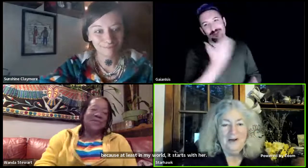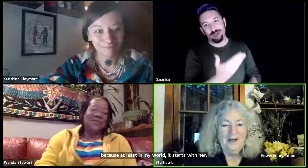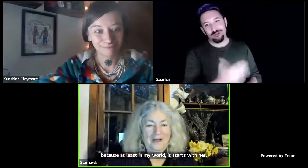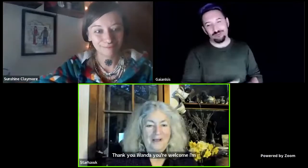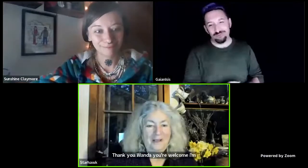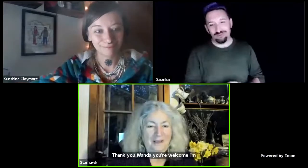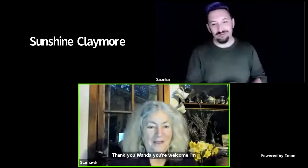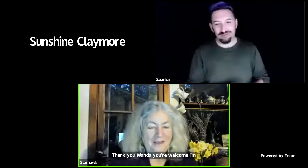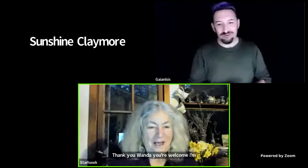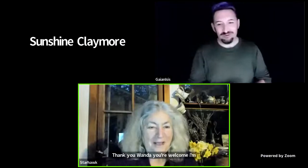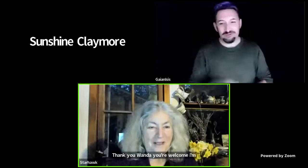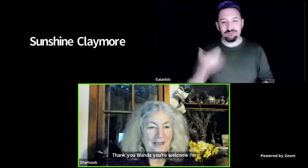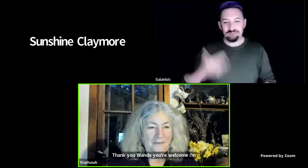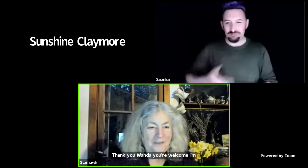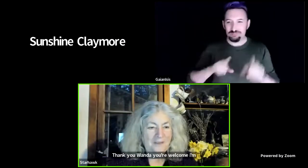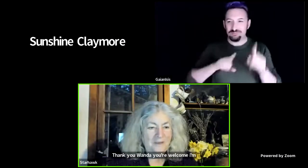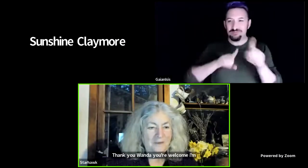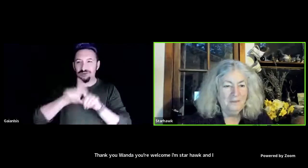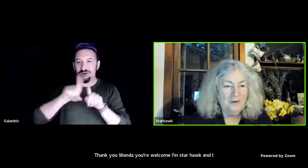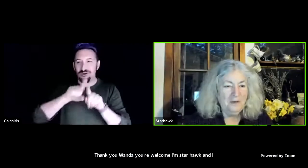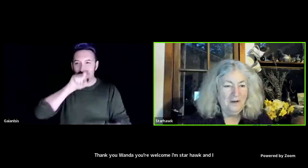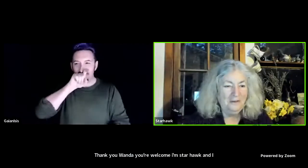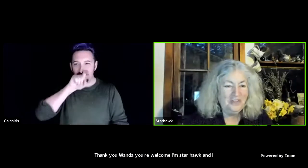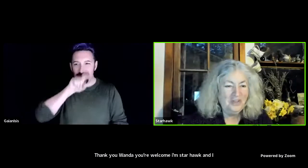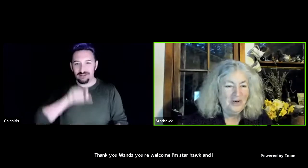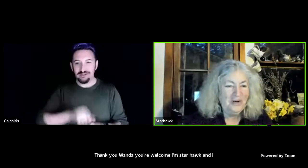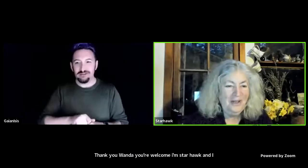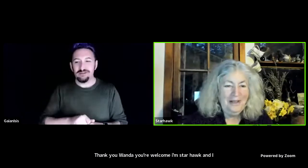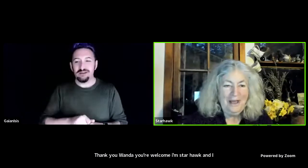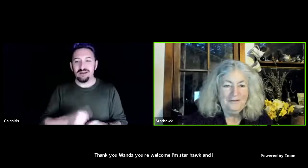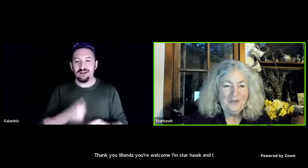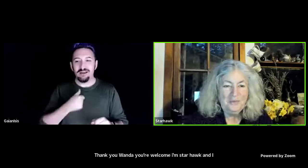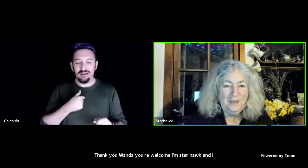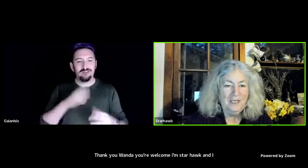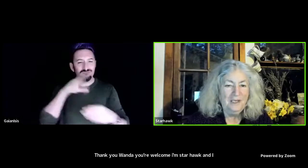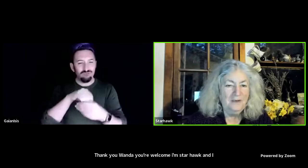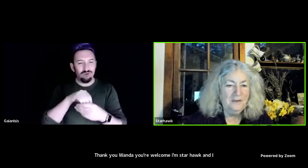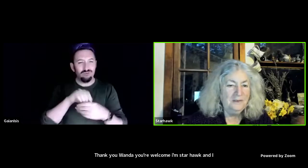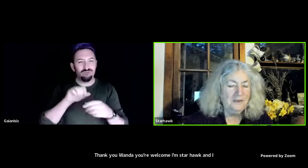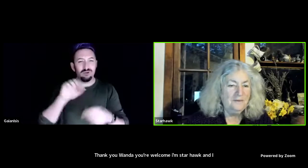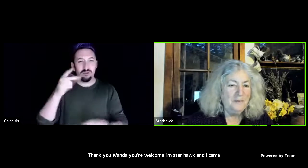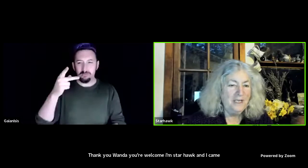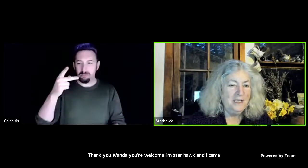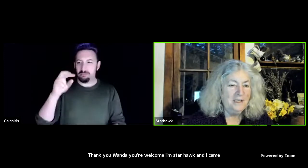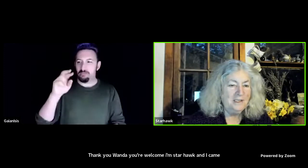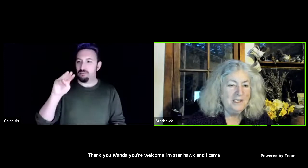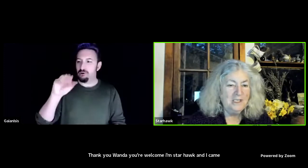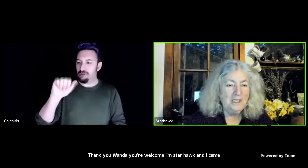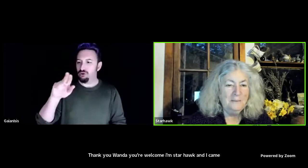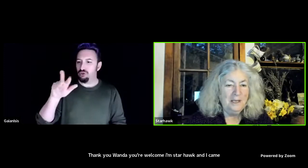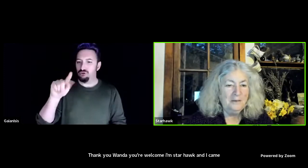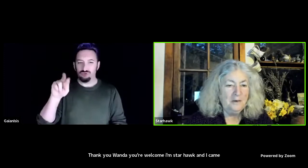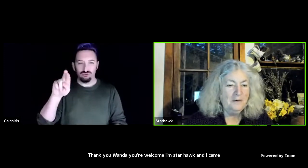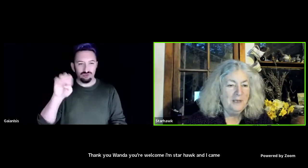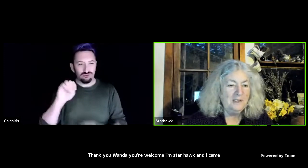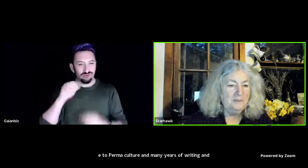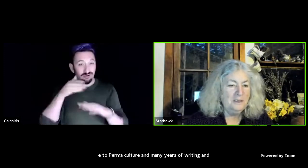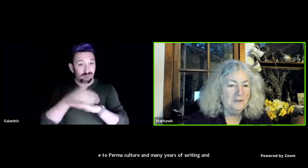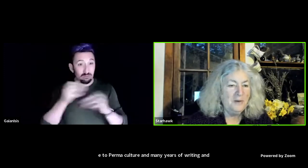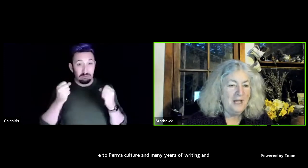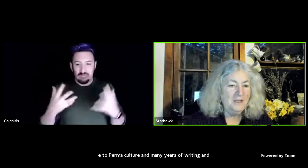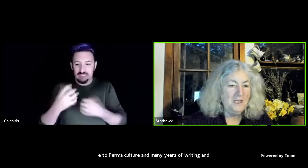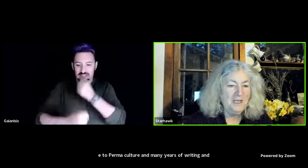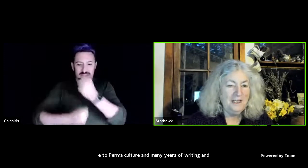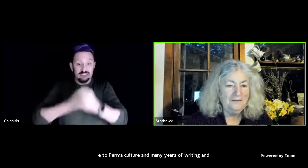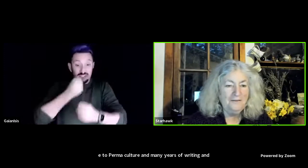I'm Starhawk, and I came to permaculture after many years of writing and teaching about earth-based